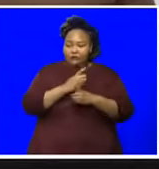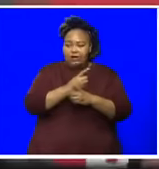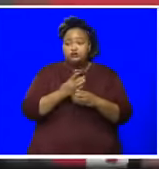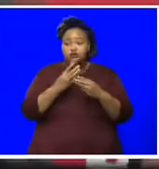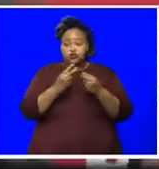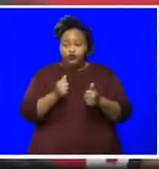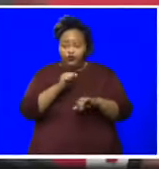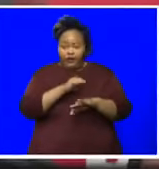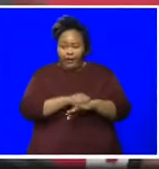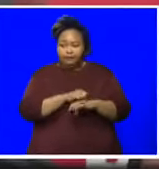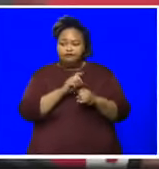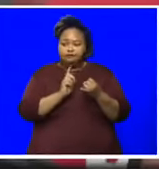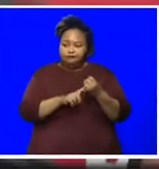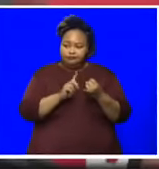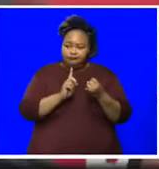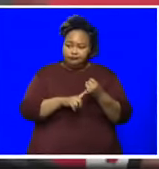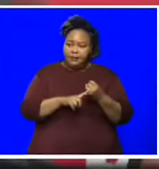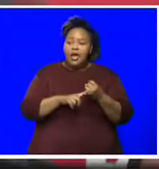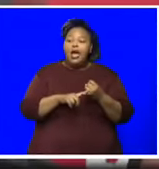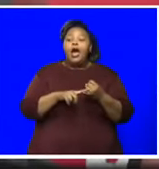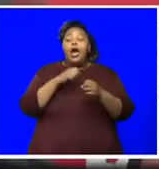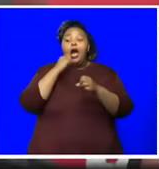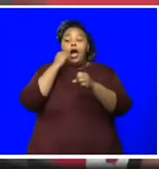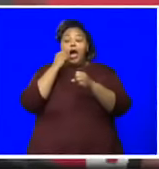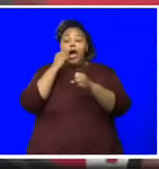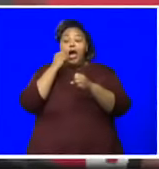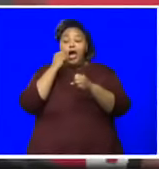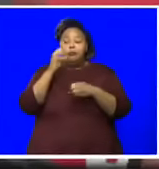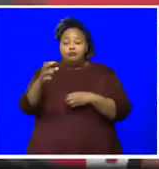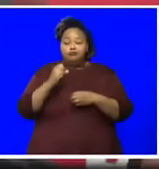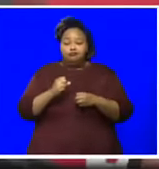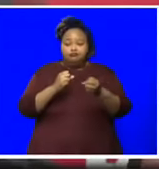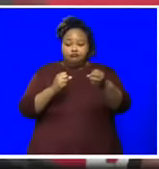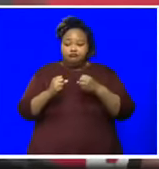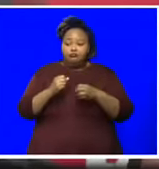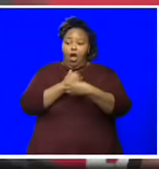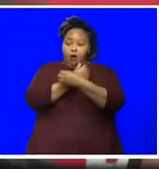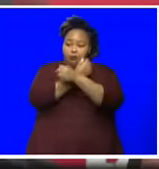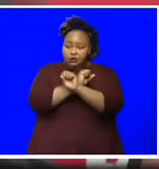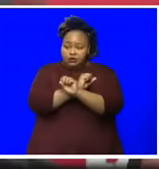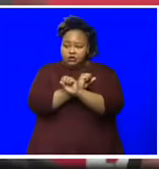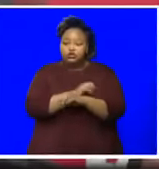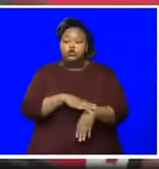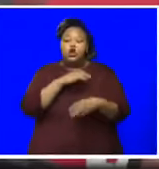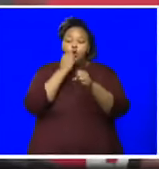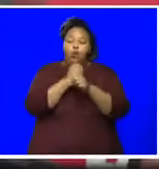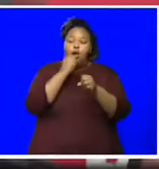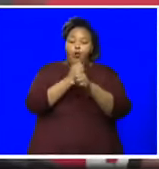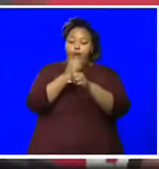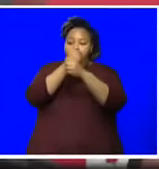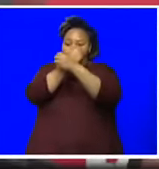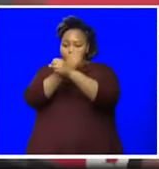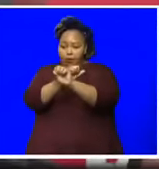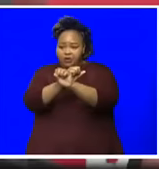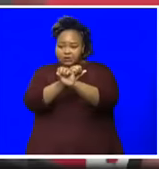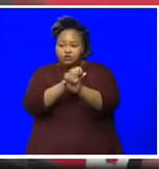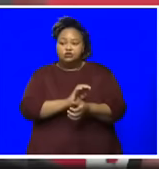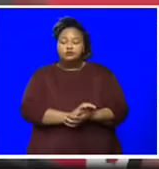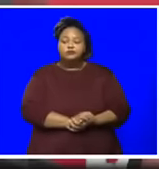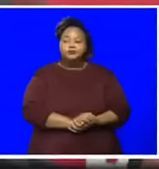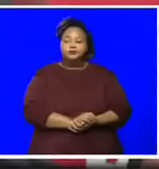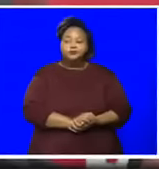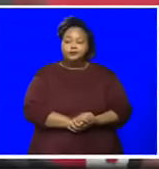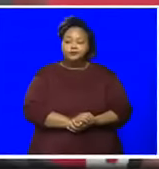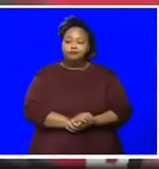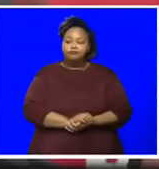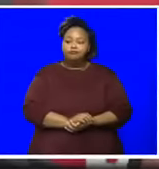namely employment protection and job creation, by considering the actions required to